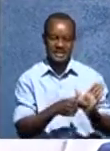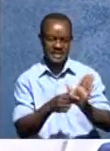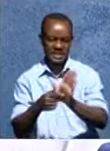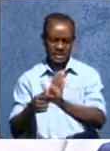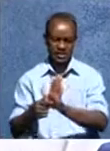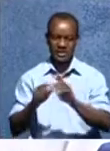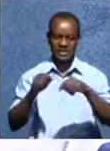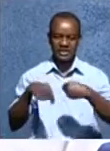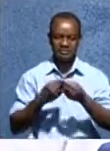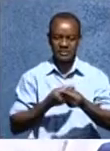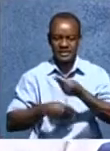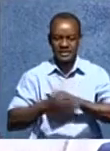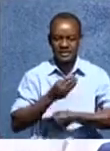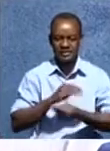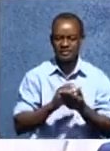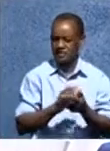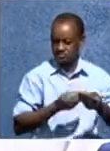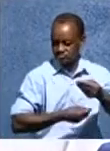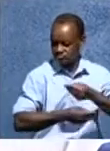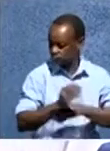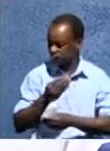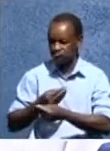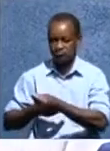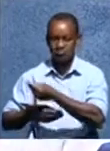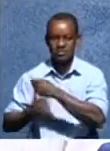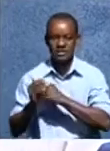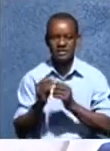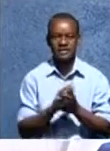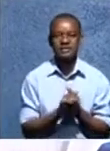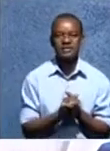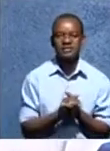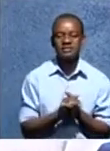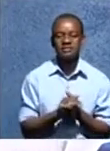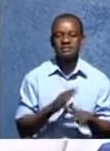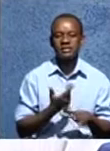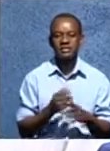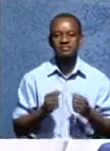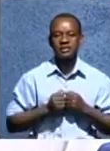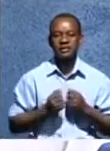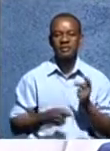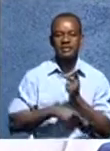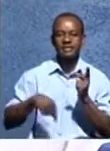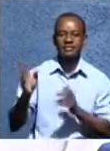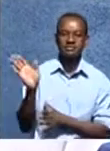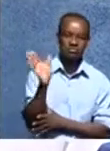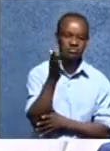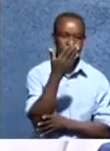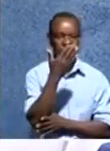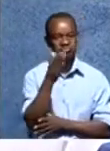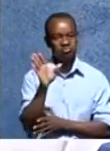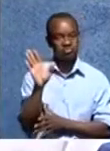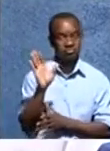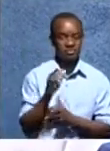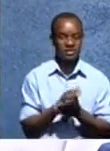their products as well. So does Air Namibia, our national flag carrier, puts quite a lot of money also in to